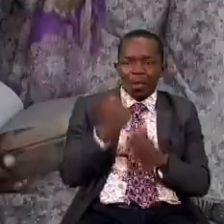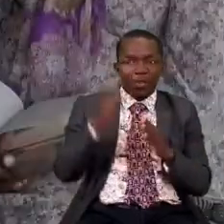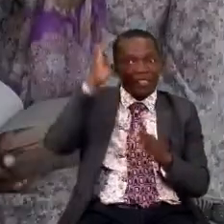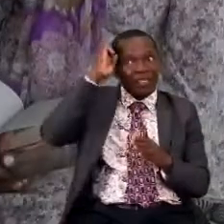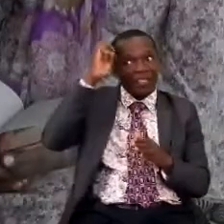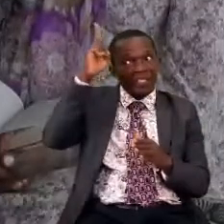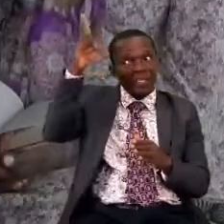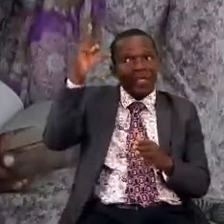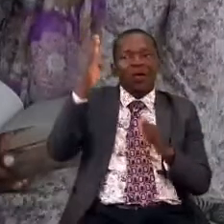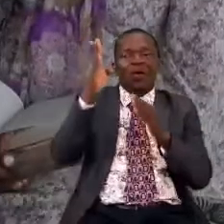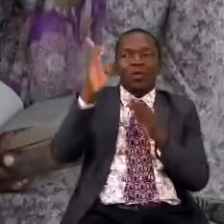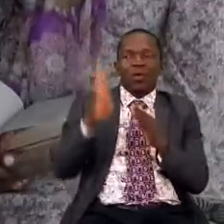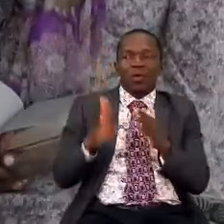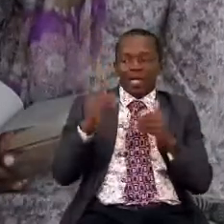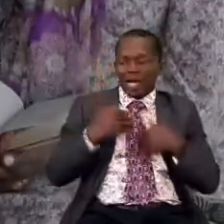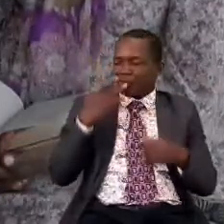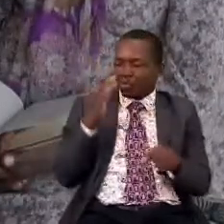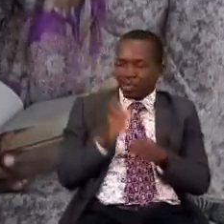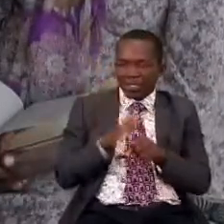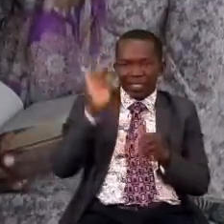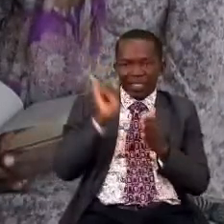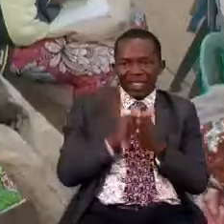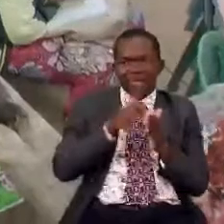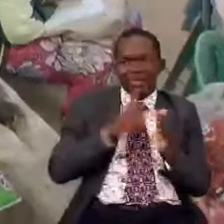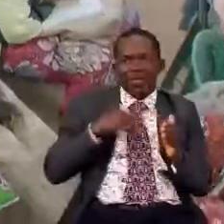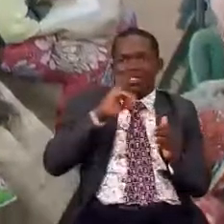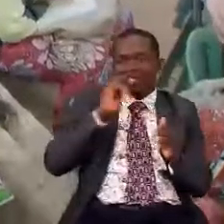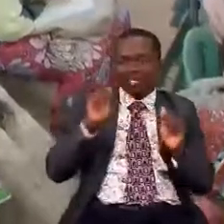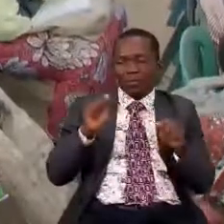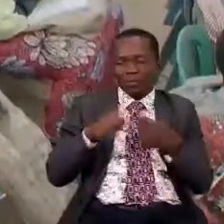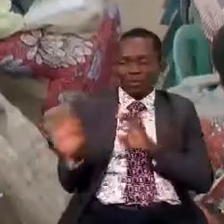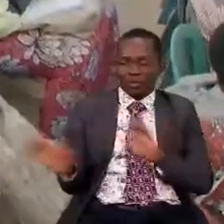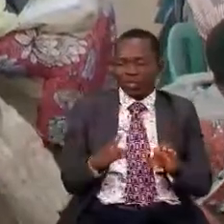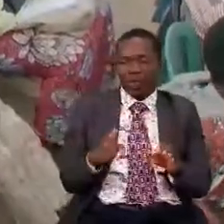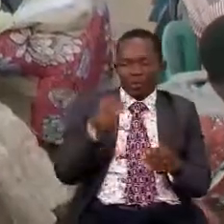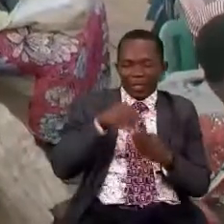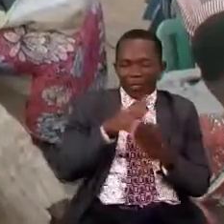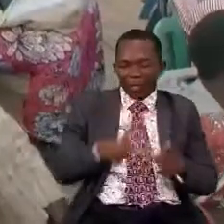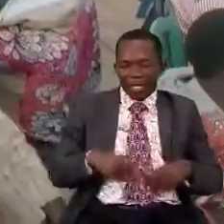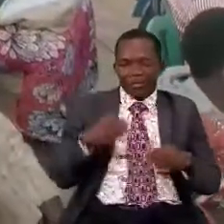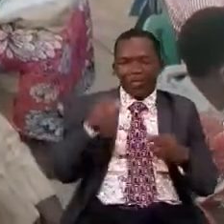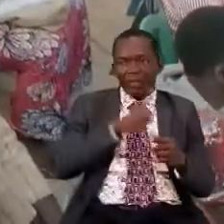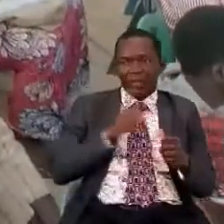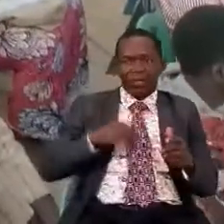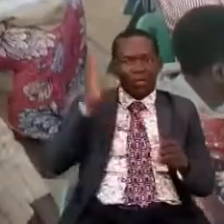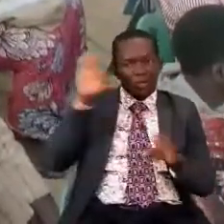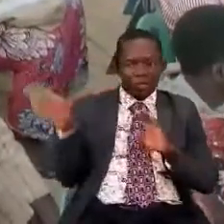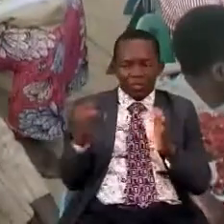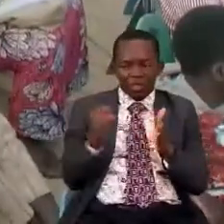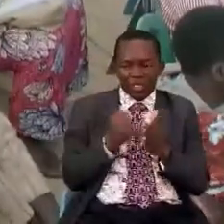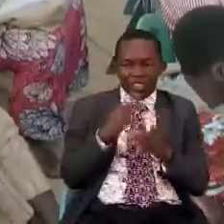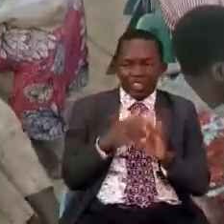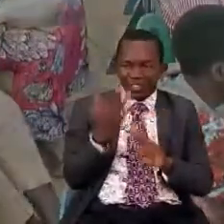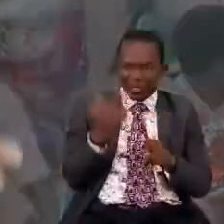perform. In your ministry, God is able to perform. And what appears impossible, incredible, what appears will not